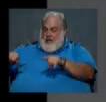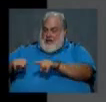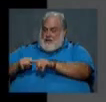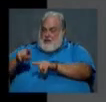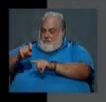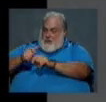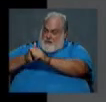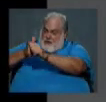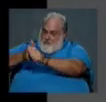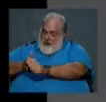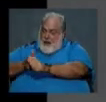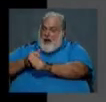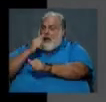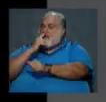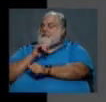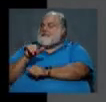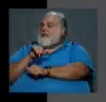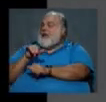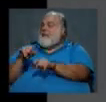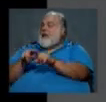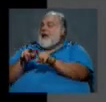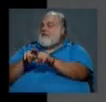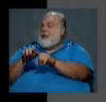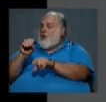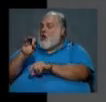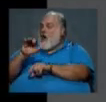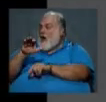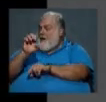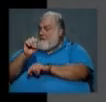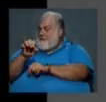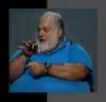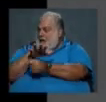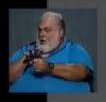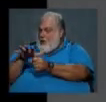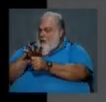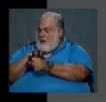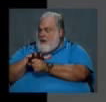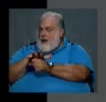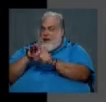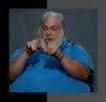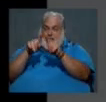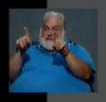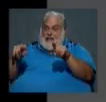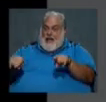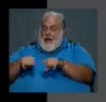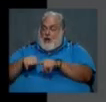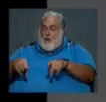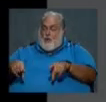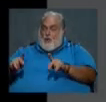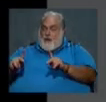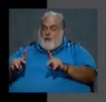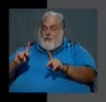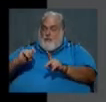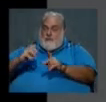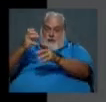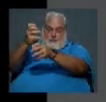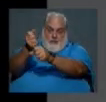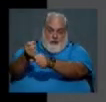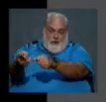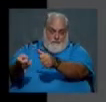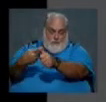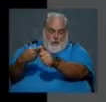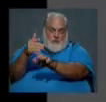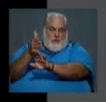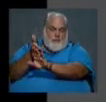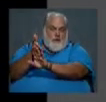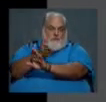that allowed in office and institutional zones, and sign permits must be obtained before any signage is placed on the site